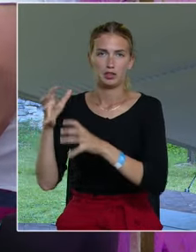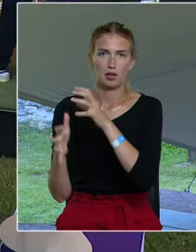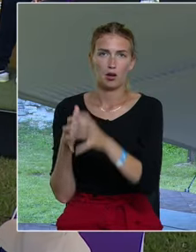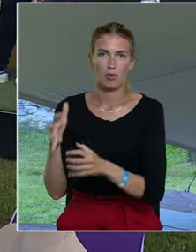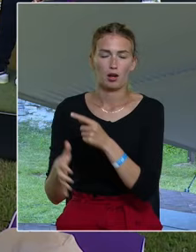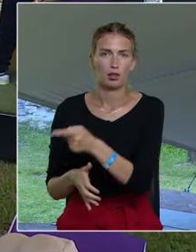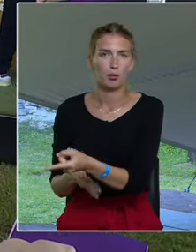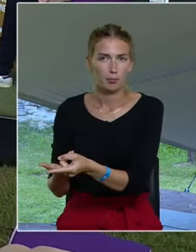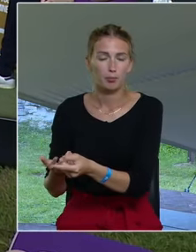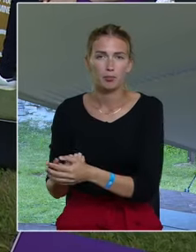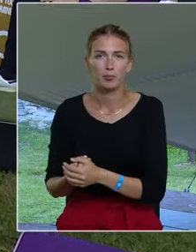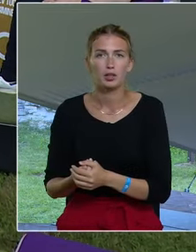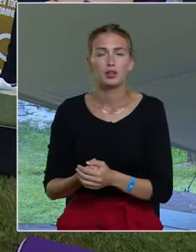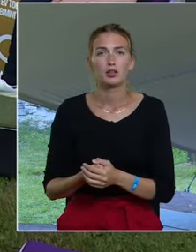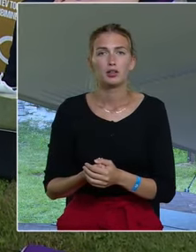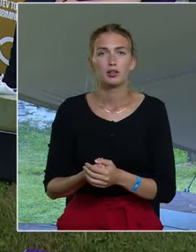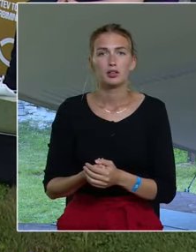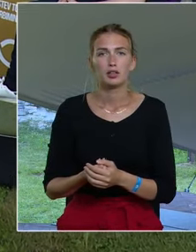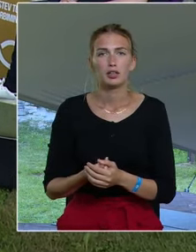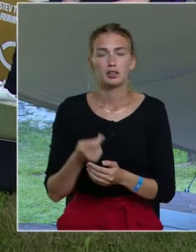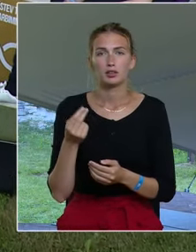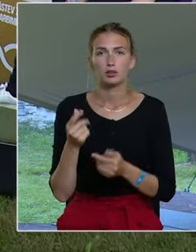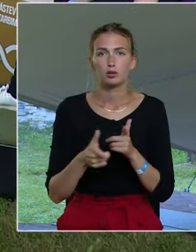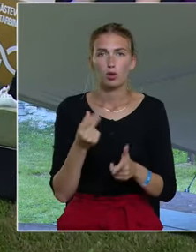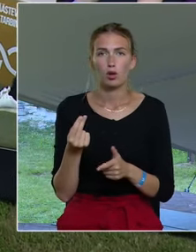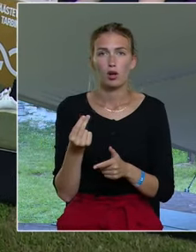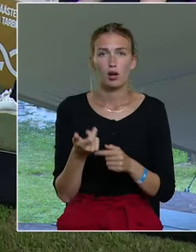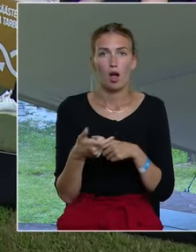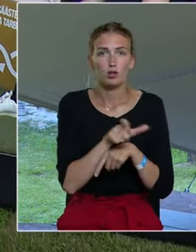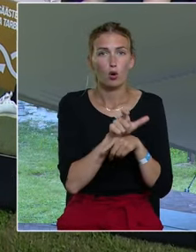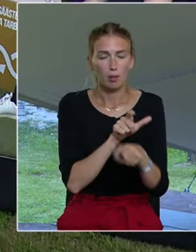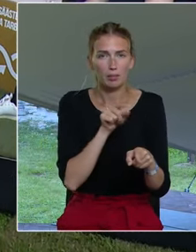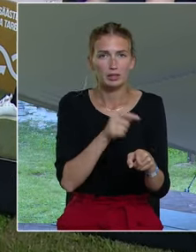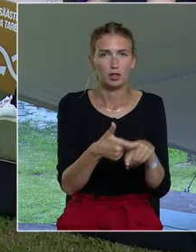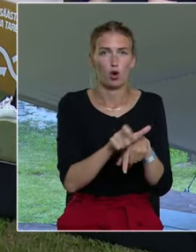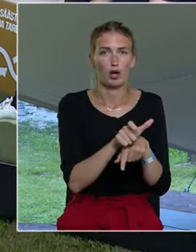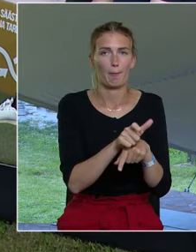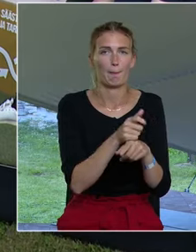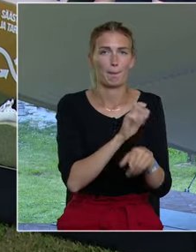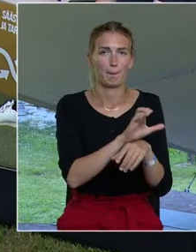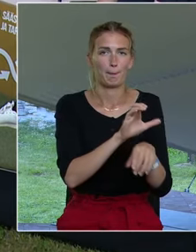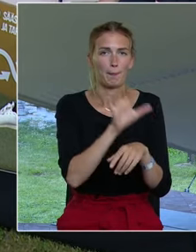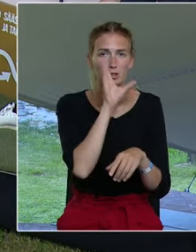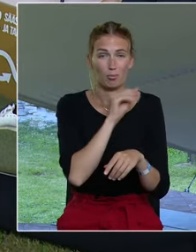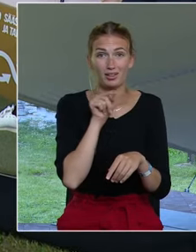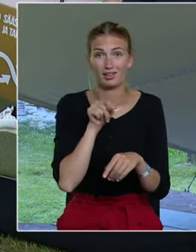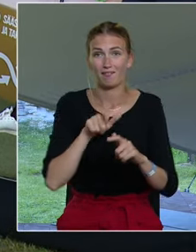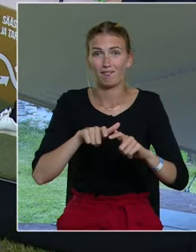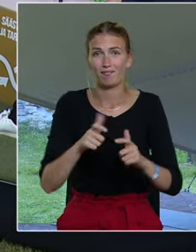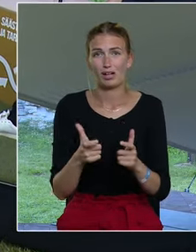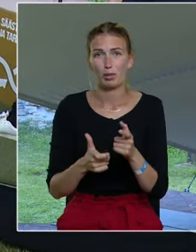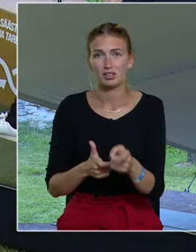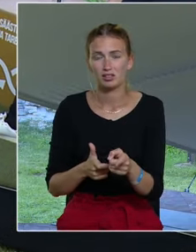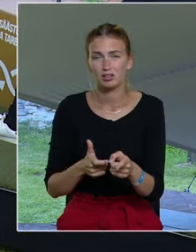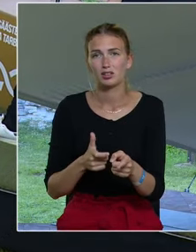barrier? Because, yes, there is. I mean, the more money you have, more stuff you can do. And a film, particularly, is like, you know, this is sort of a, you